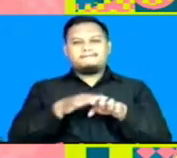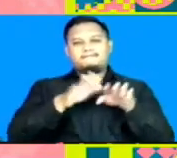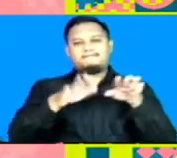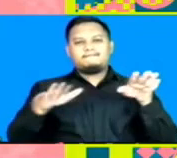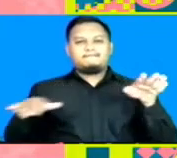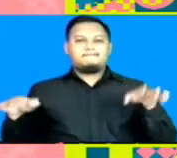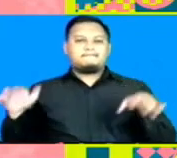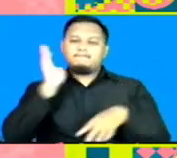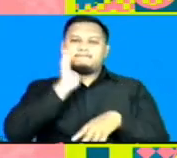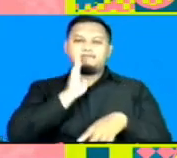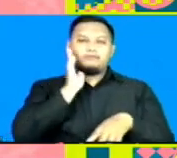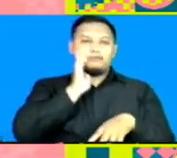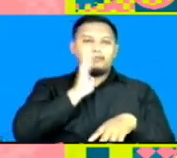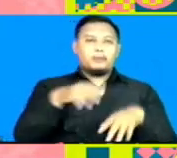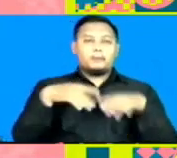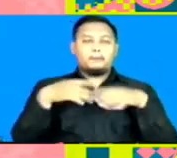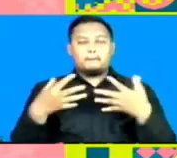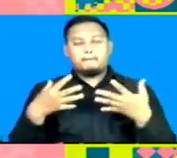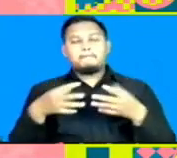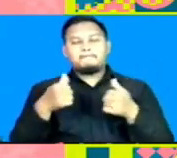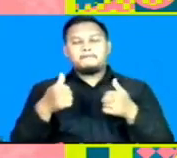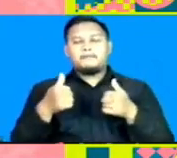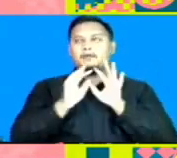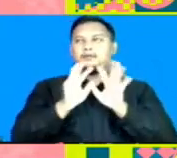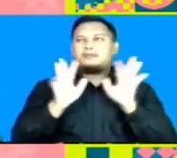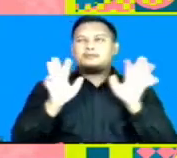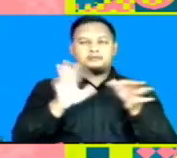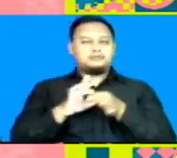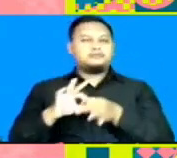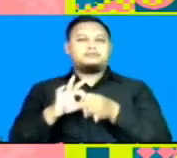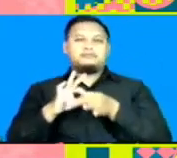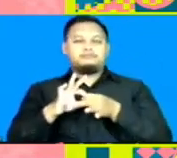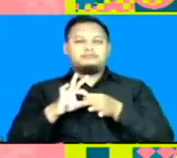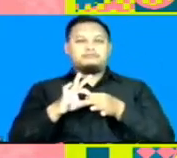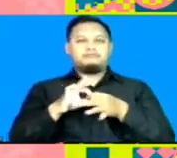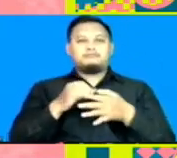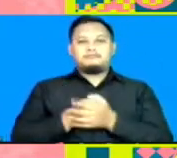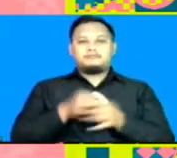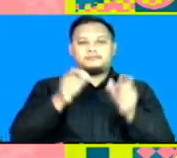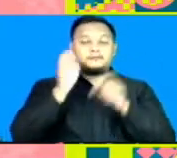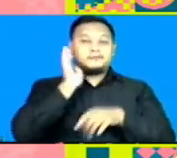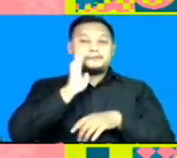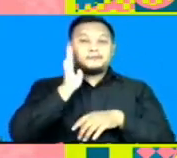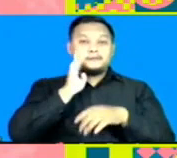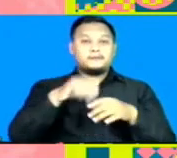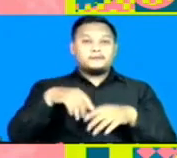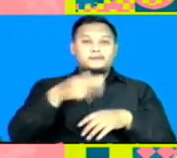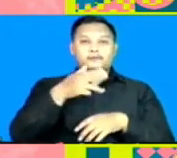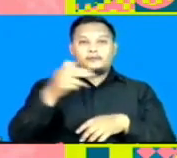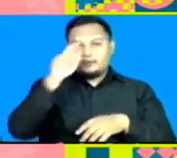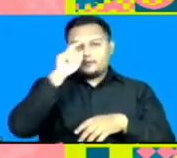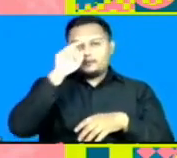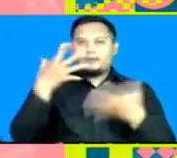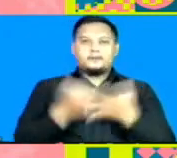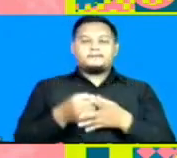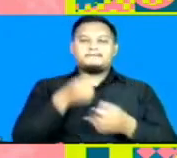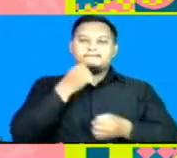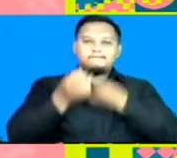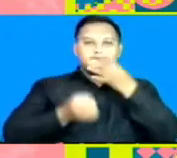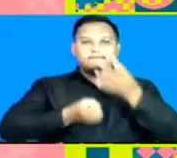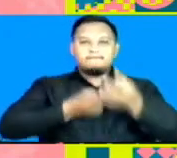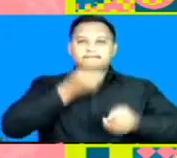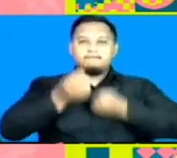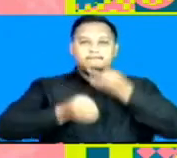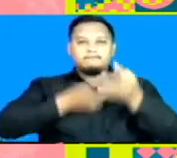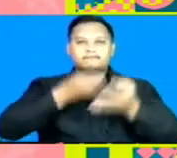in Indonesia to create the beginning of that voice, and for that to echo in India next year, and in Brazil the year after that,